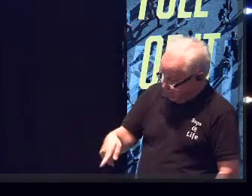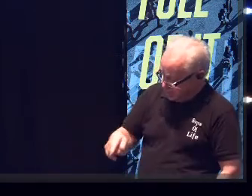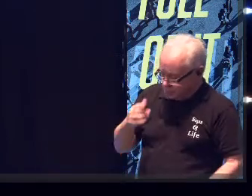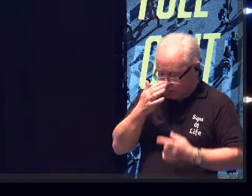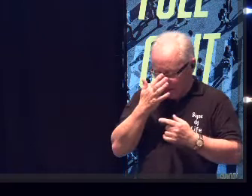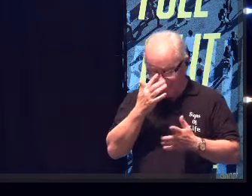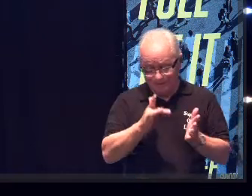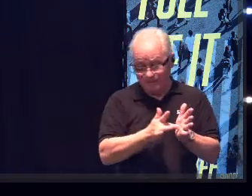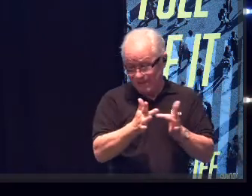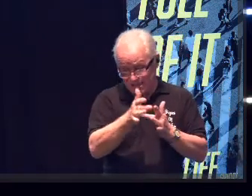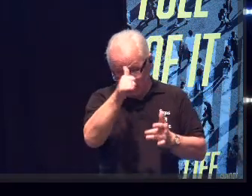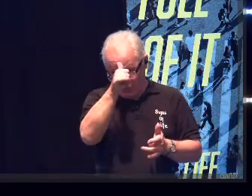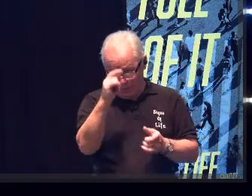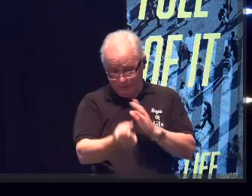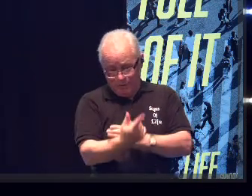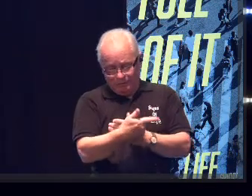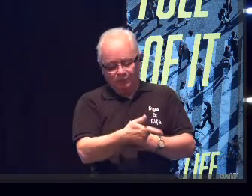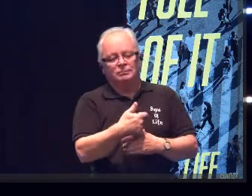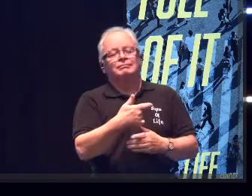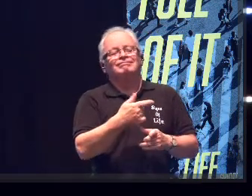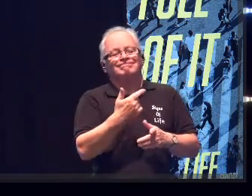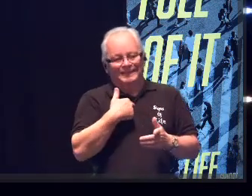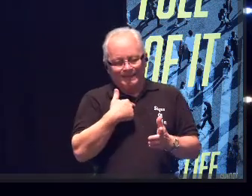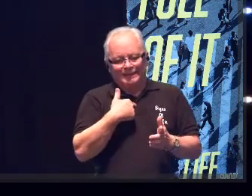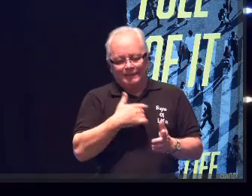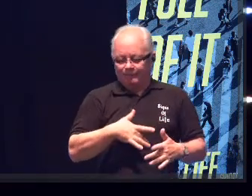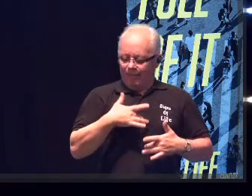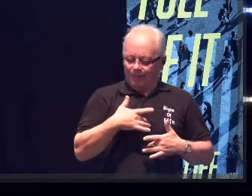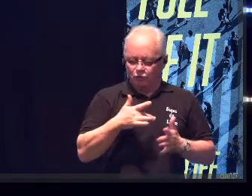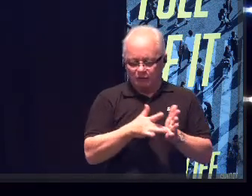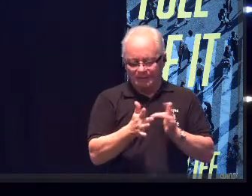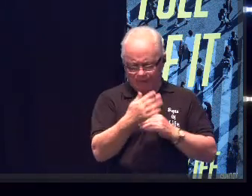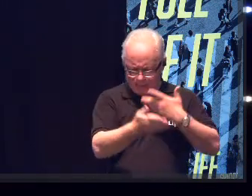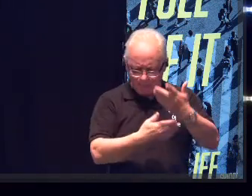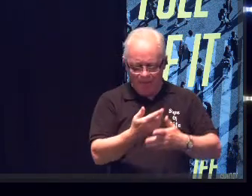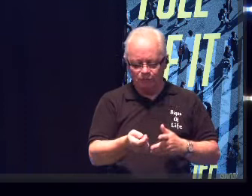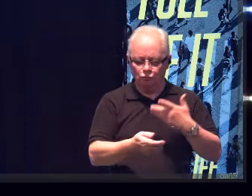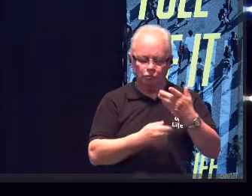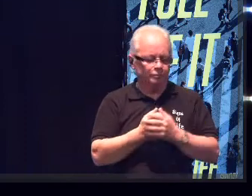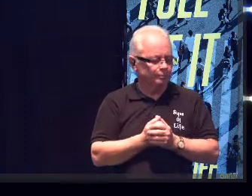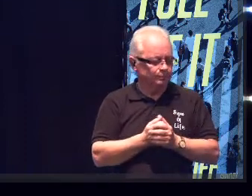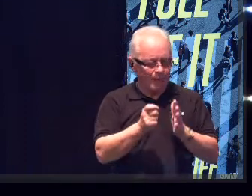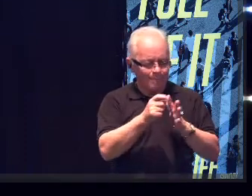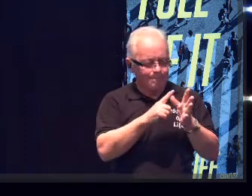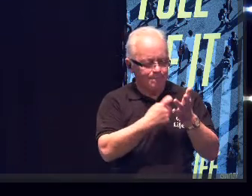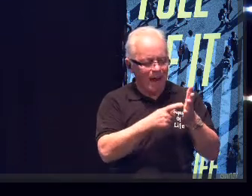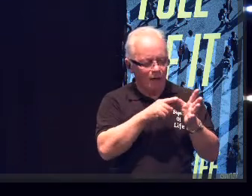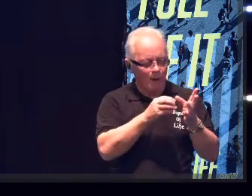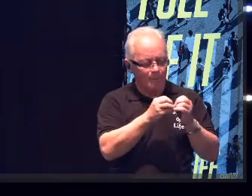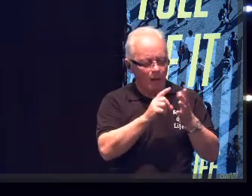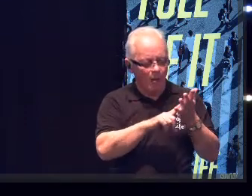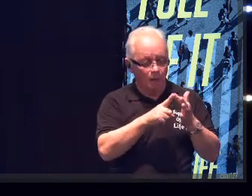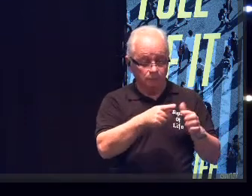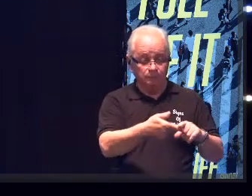Jesus knew what was going on, and then he told this parable about two guys who had been, one had been